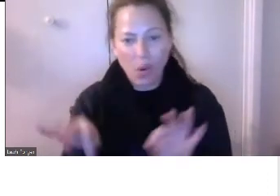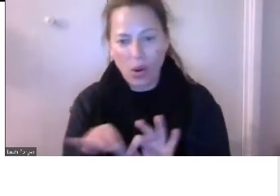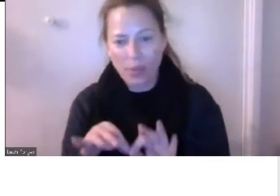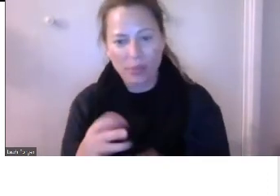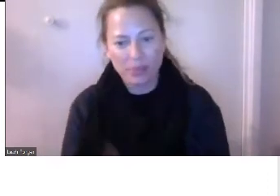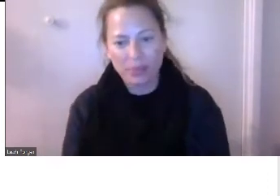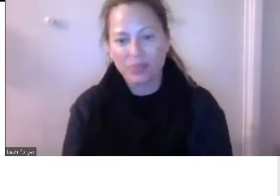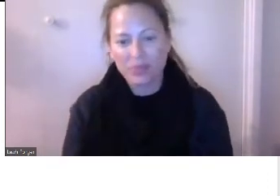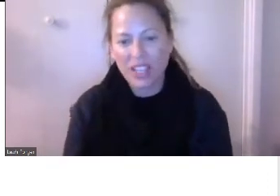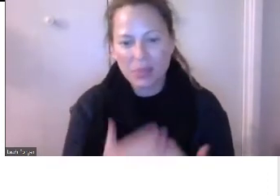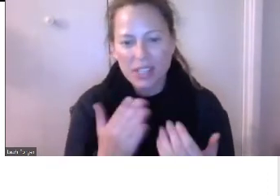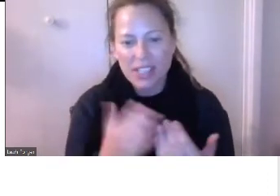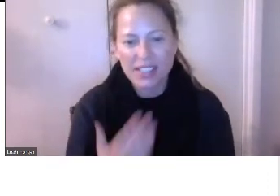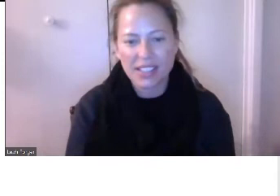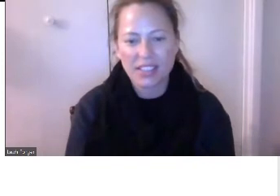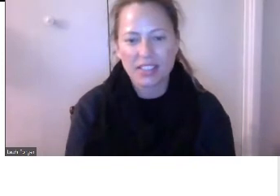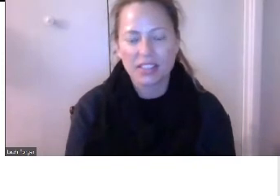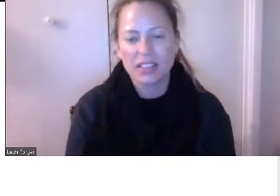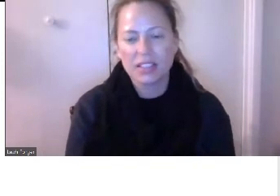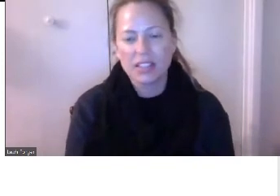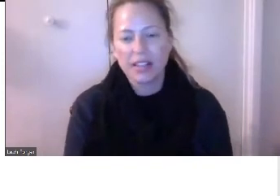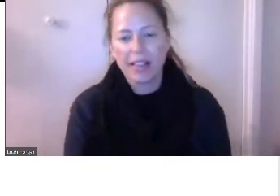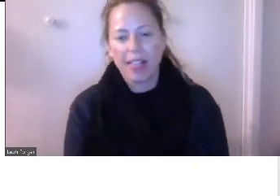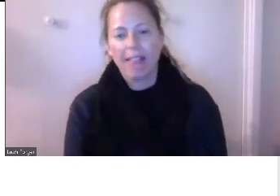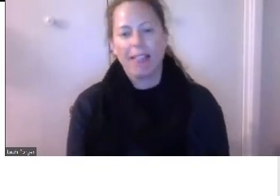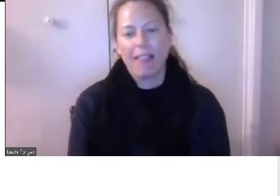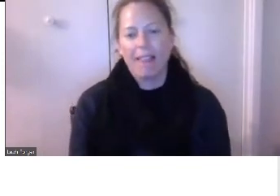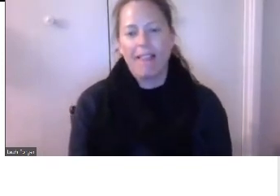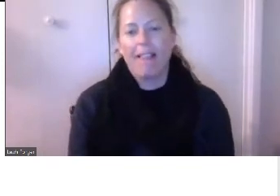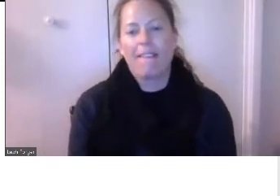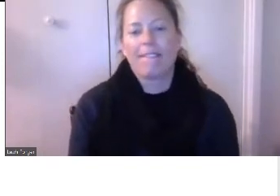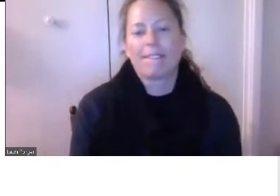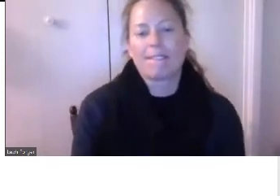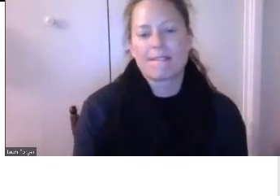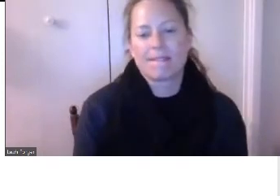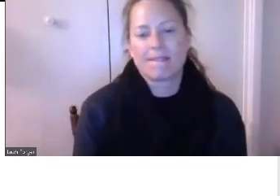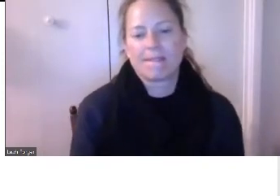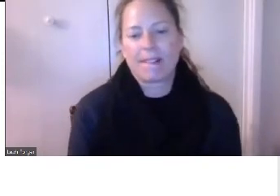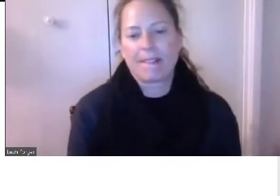easy. Okay, so next slide.